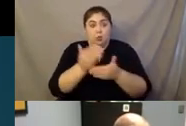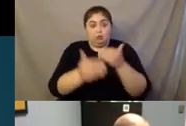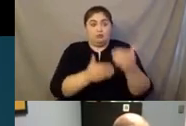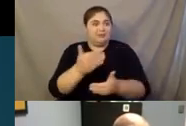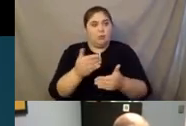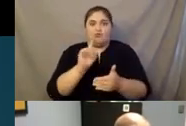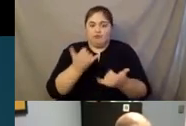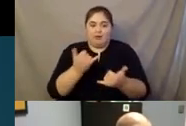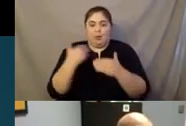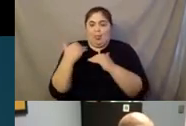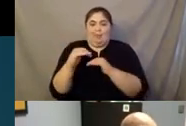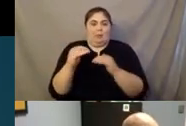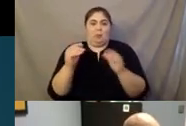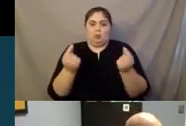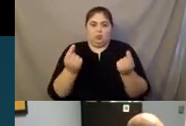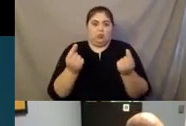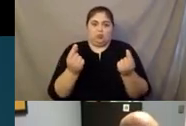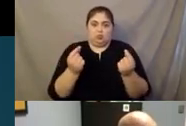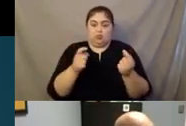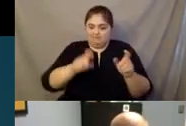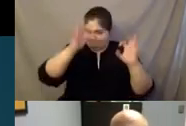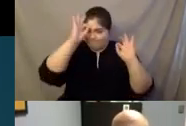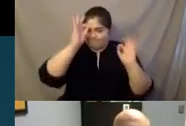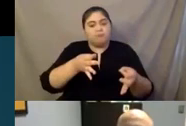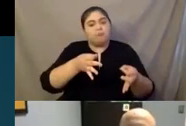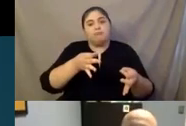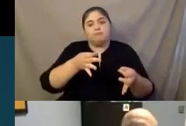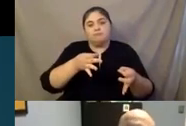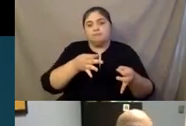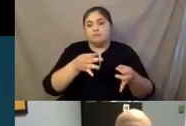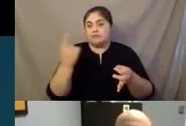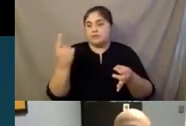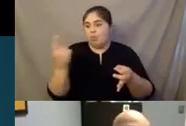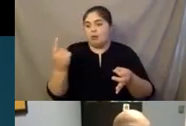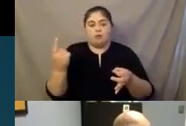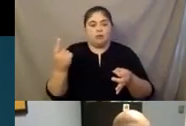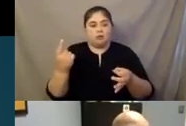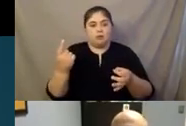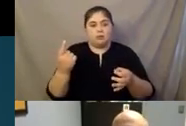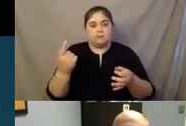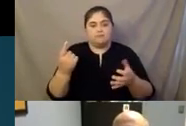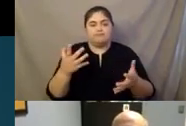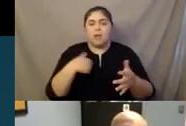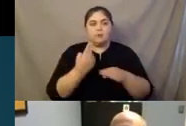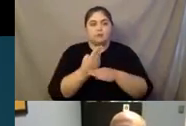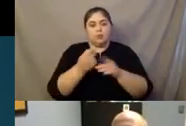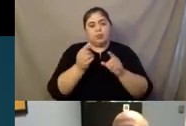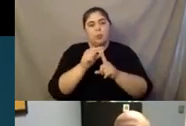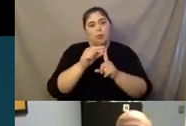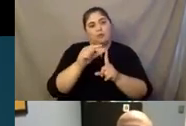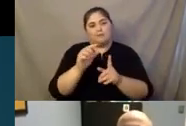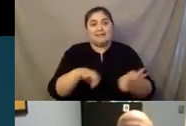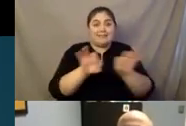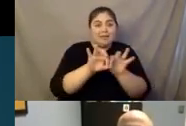could do. We had to make a determination that something was I was using the term essential. That's really what